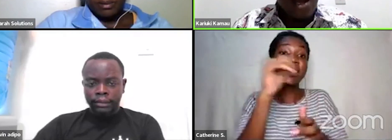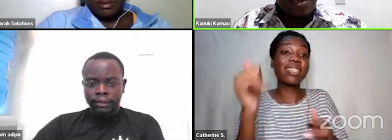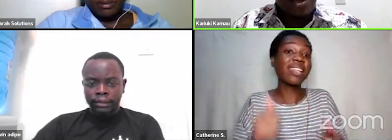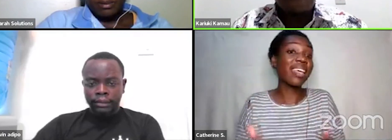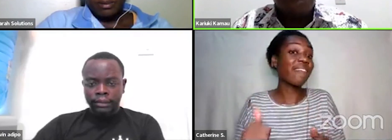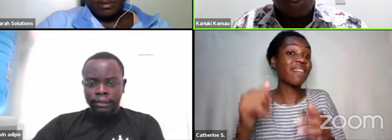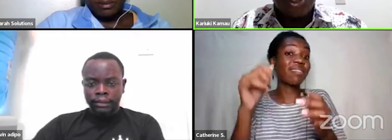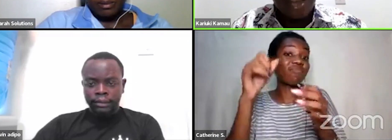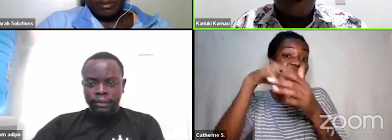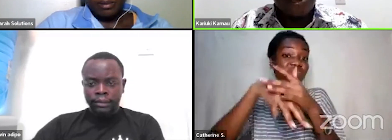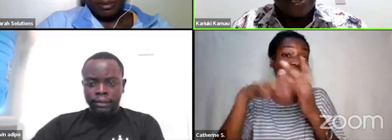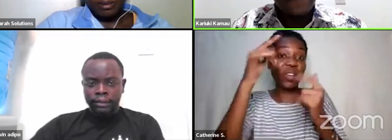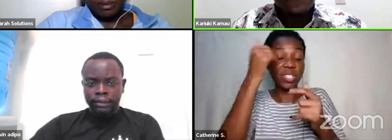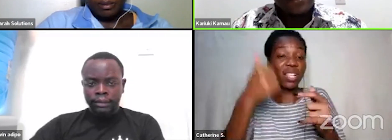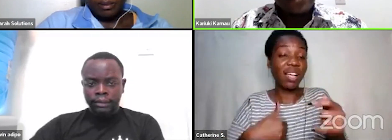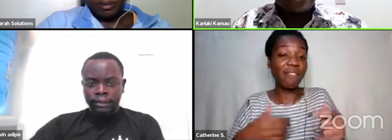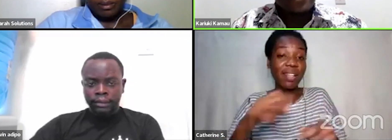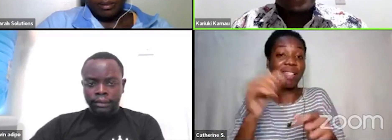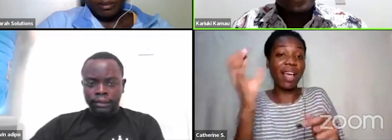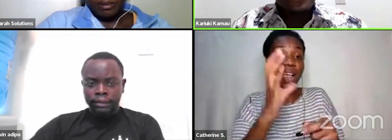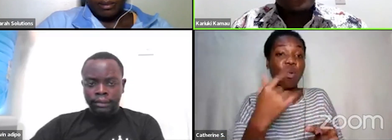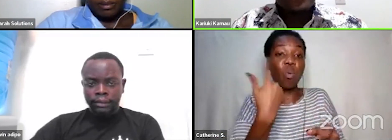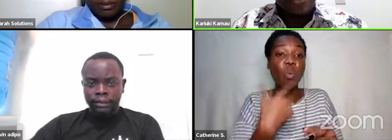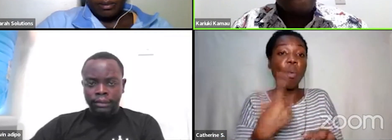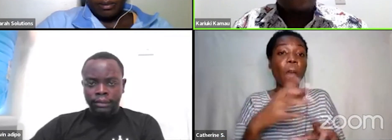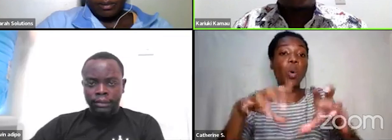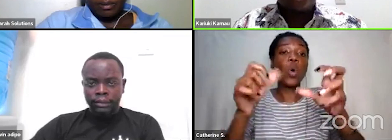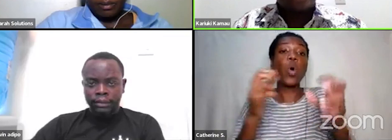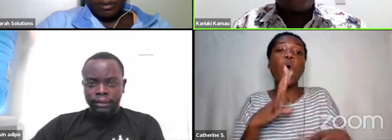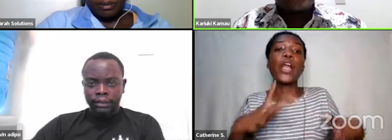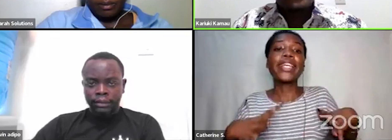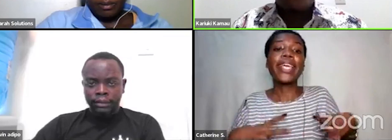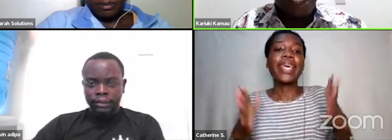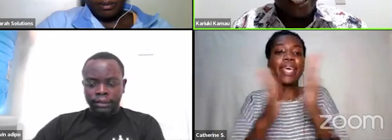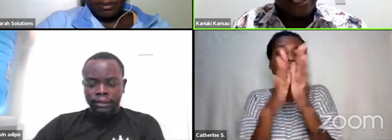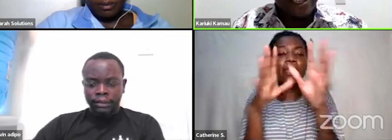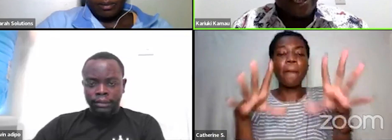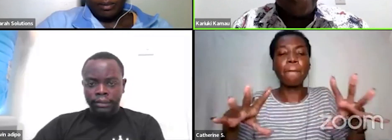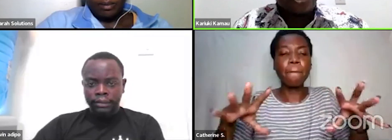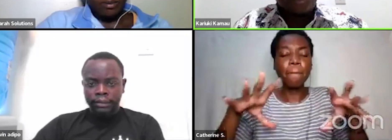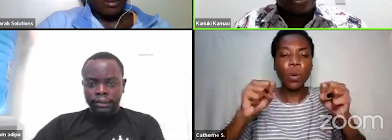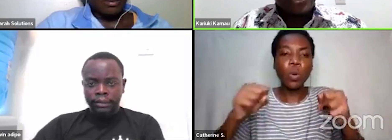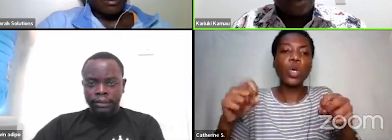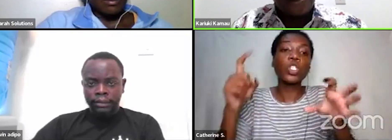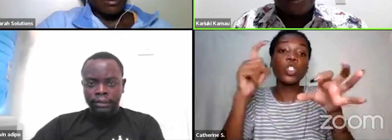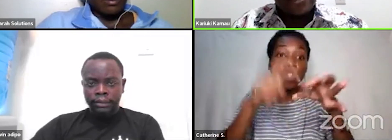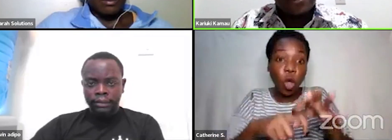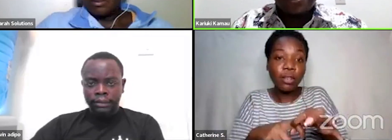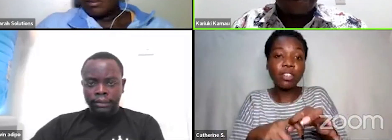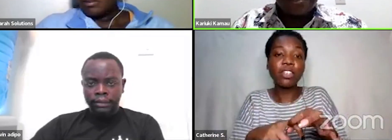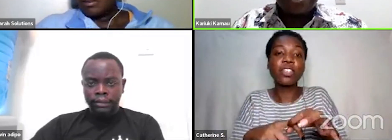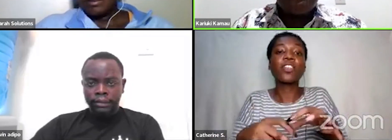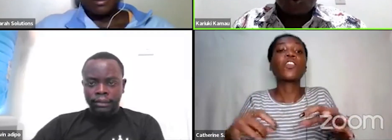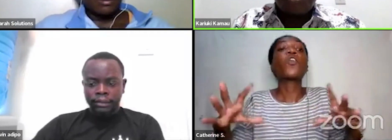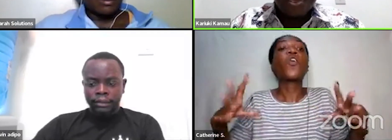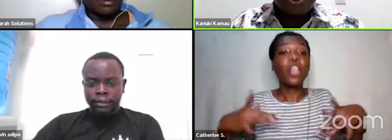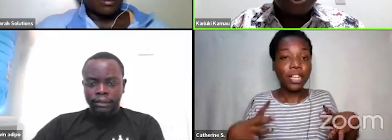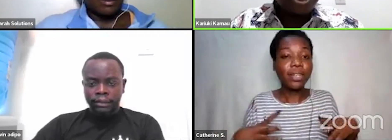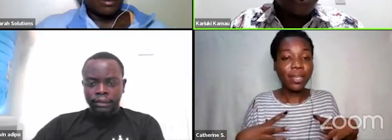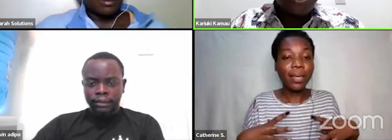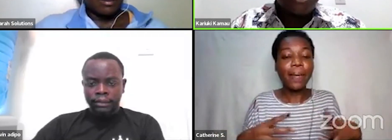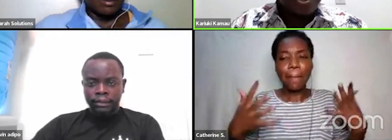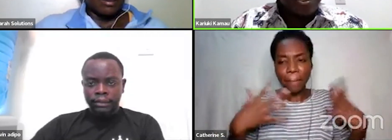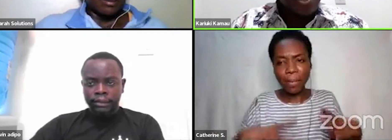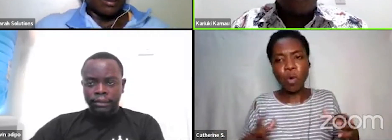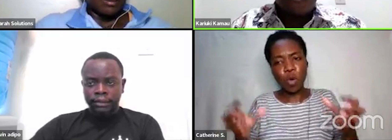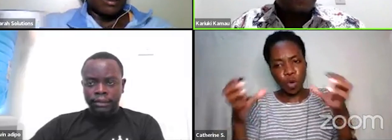who have booked their holiday, and they have booked a joining holiday. They are joining a holiday, and the group they are